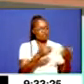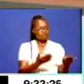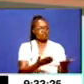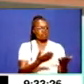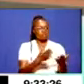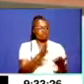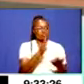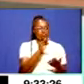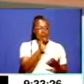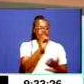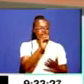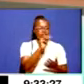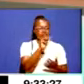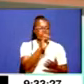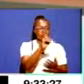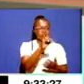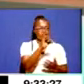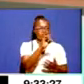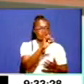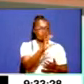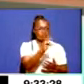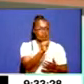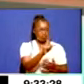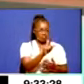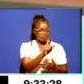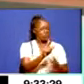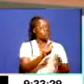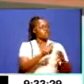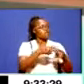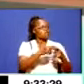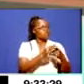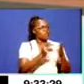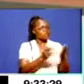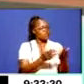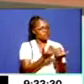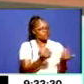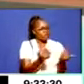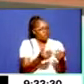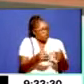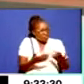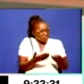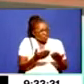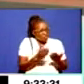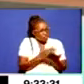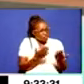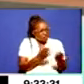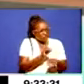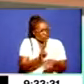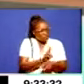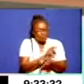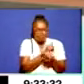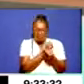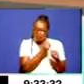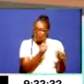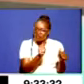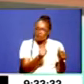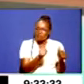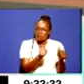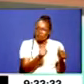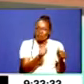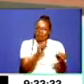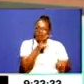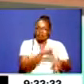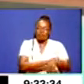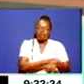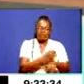Kenya, are we looking at coming up with either an equipment or software that would really be used in getting a cure for